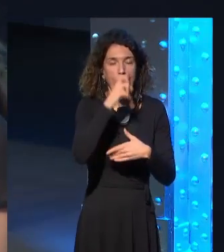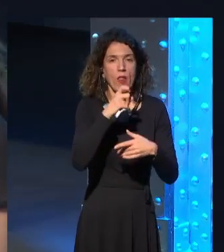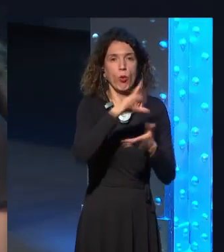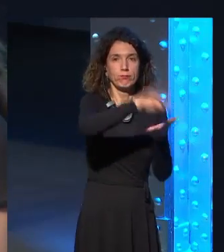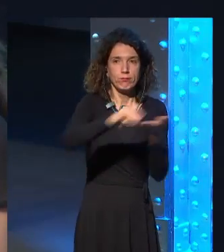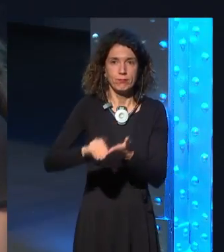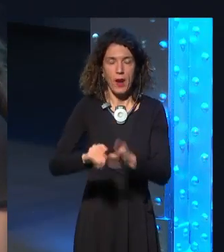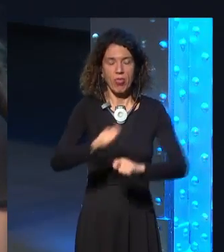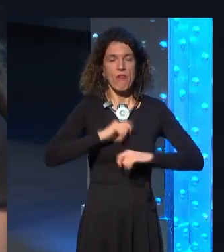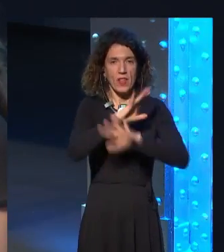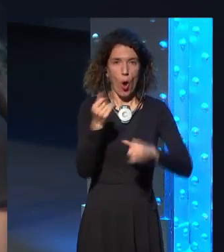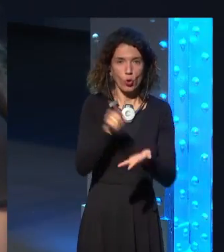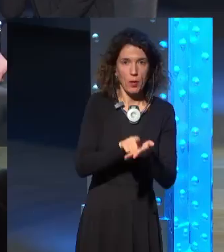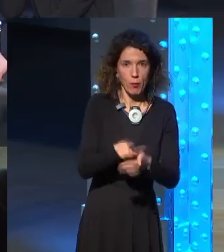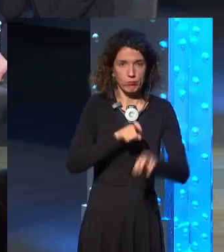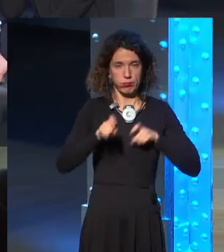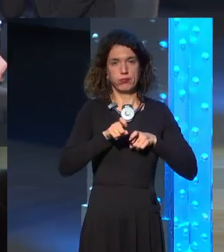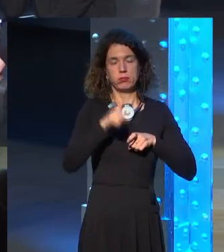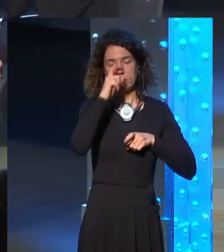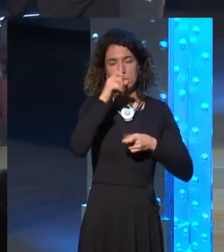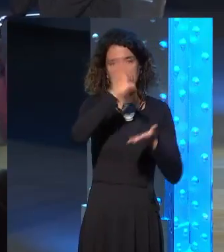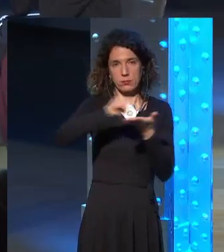be remembered happily.